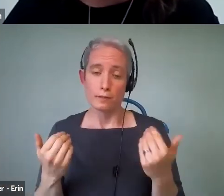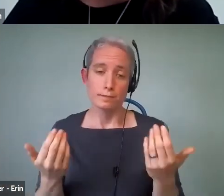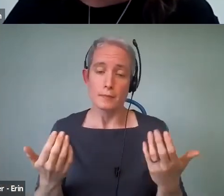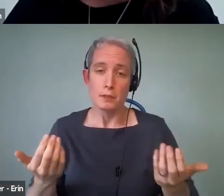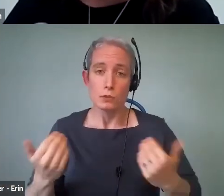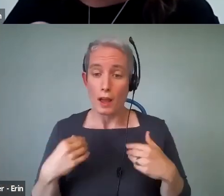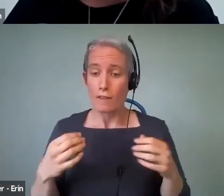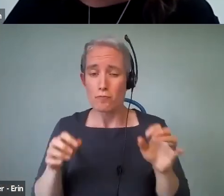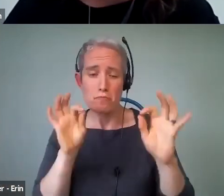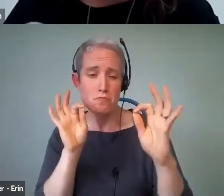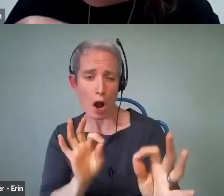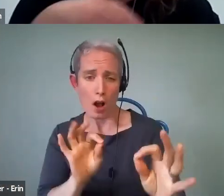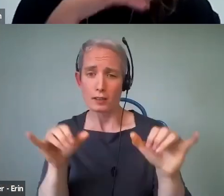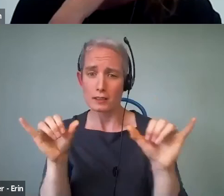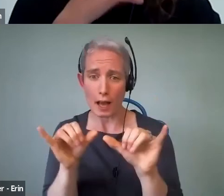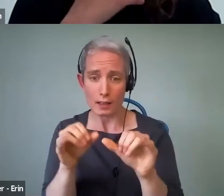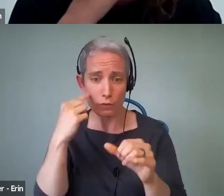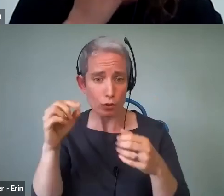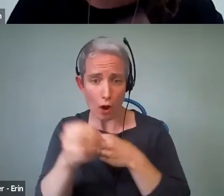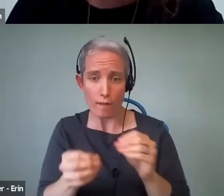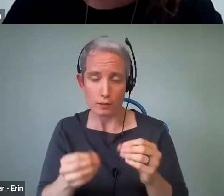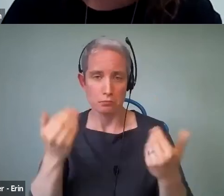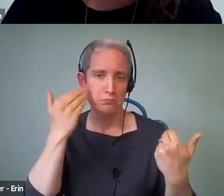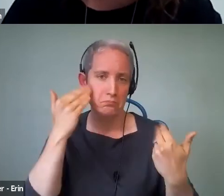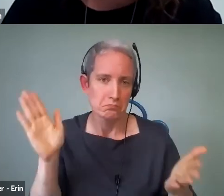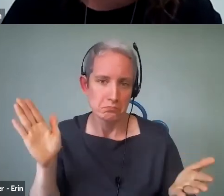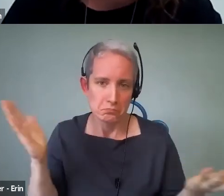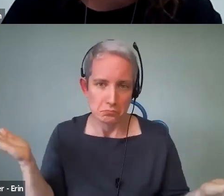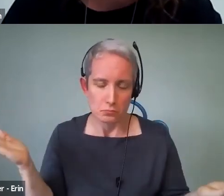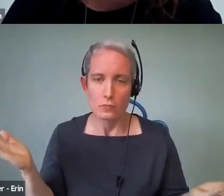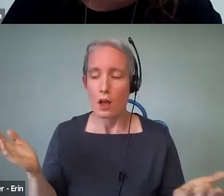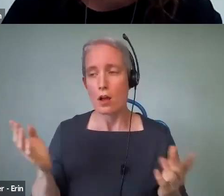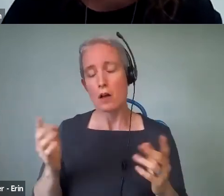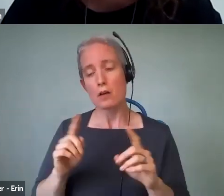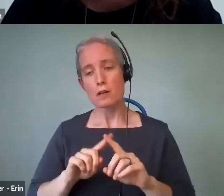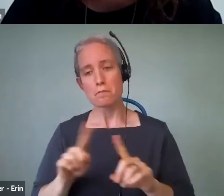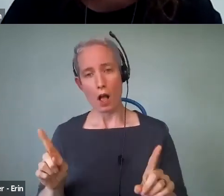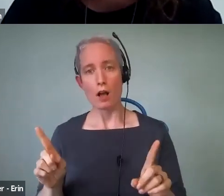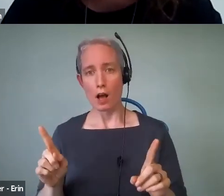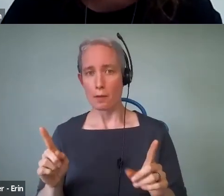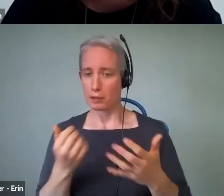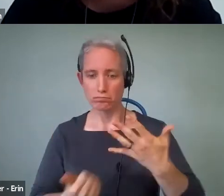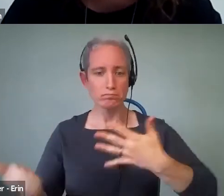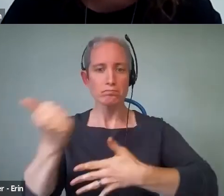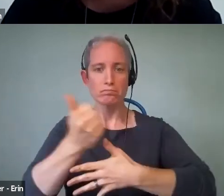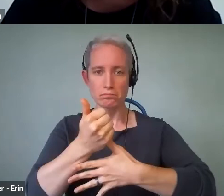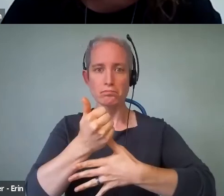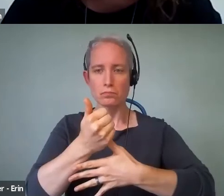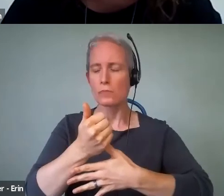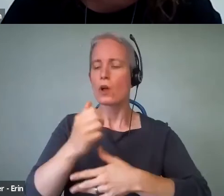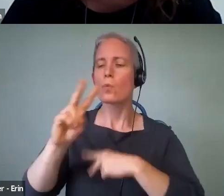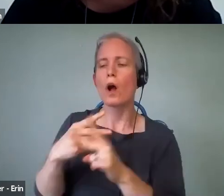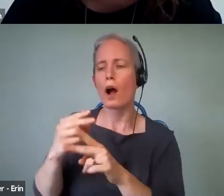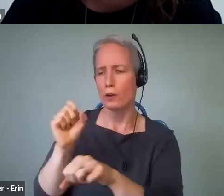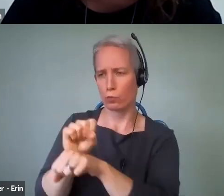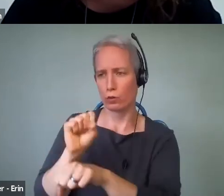size of the office should be? But I don't know of that. But the first and the foremost would be the nature of work. What's the